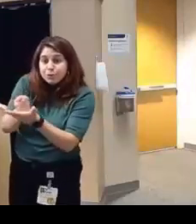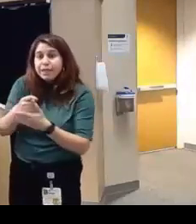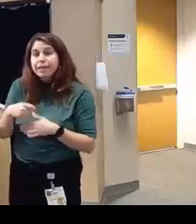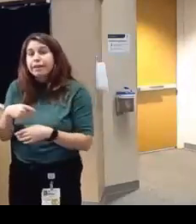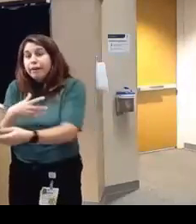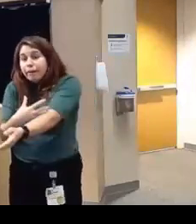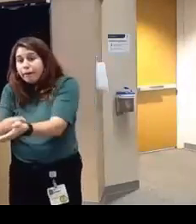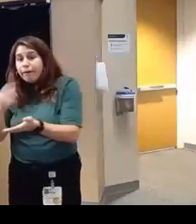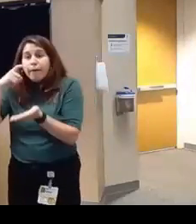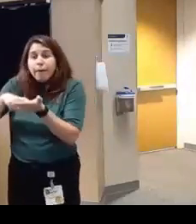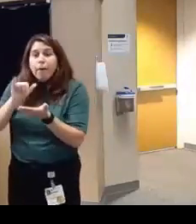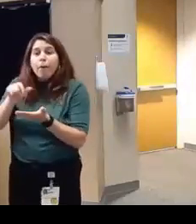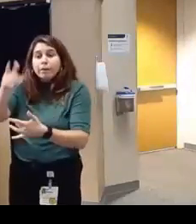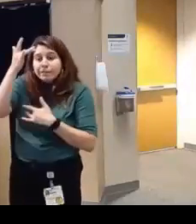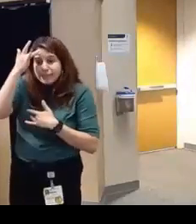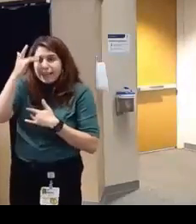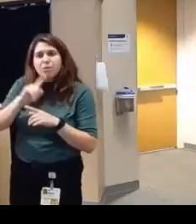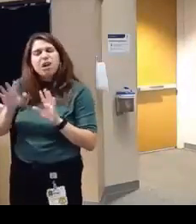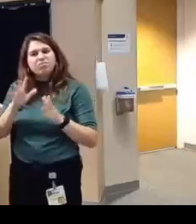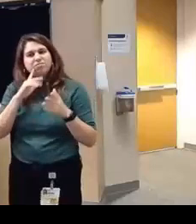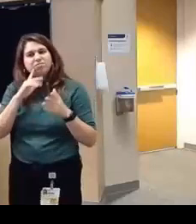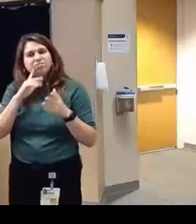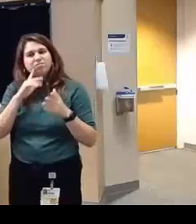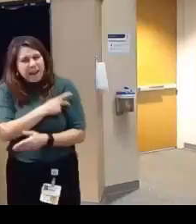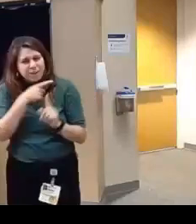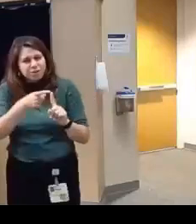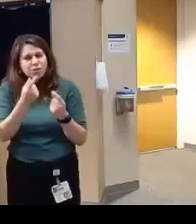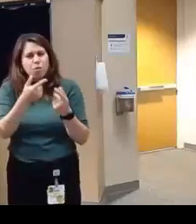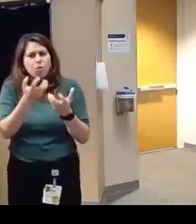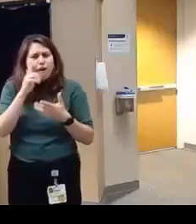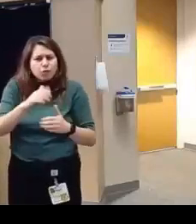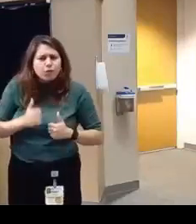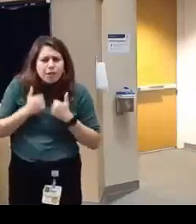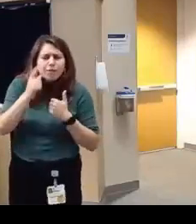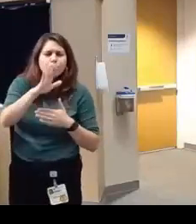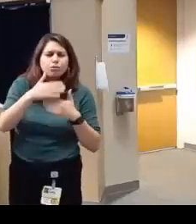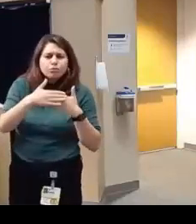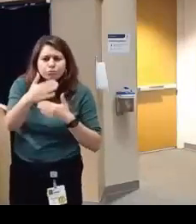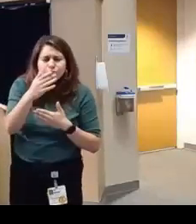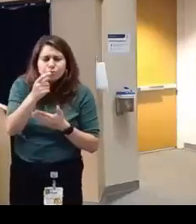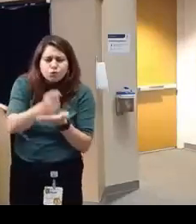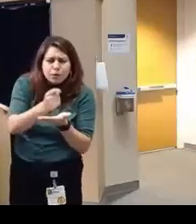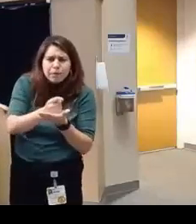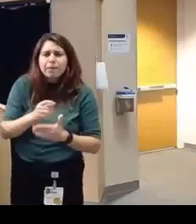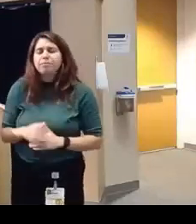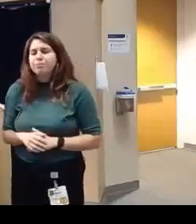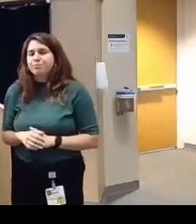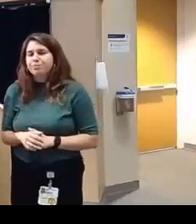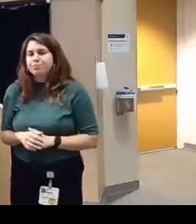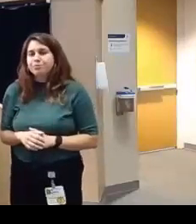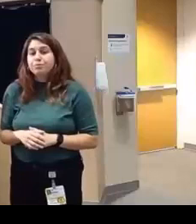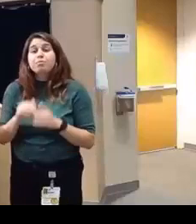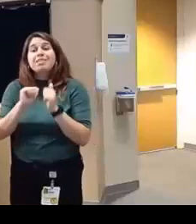markers of illness. So patient priorities, what do patients want for their lives? What do they want for their treatment? And then how is